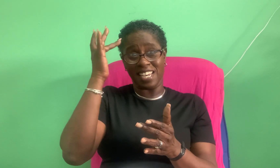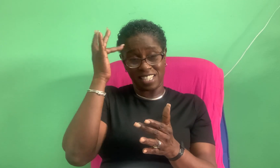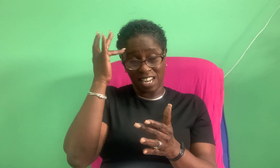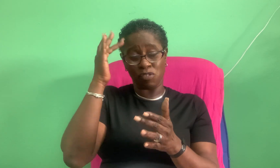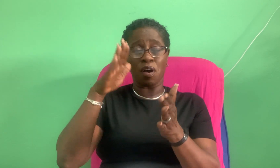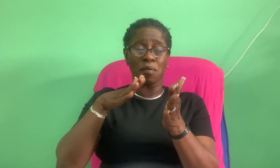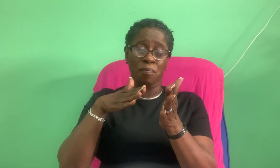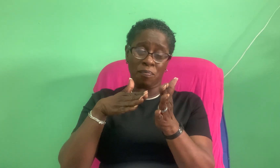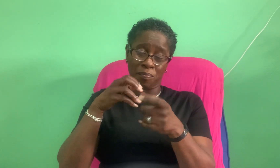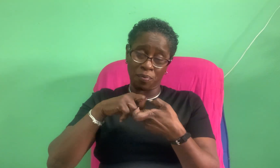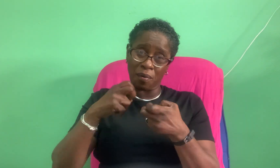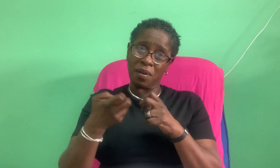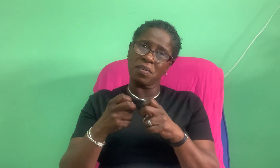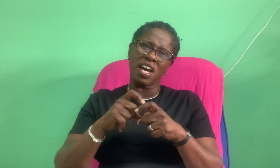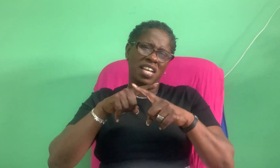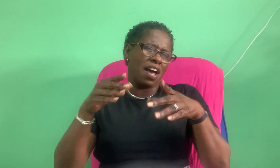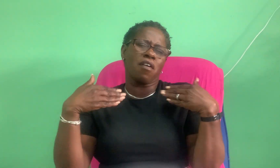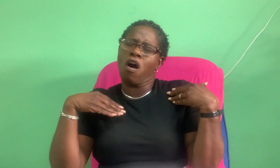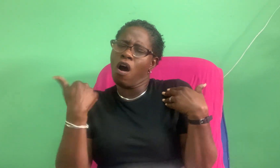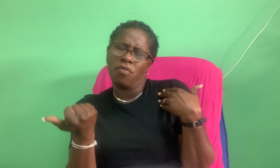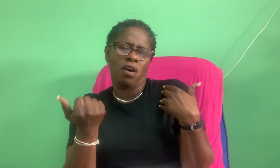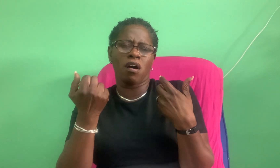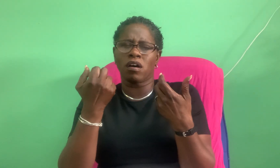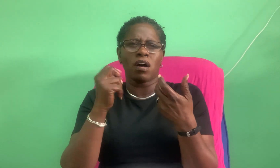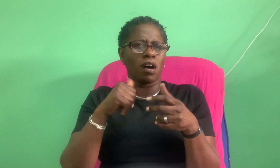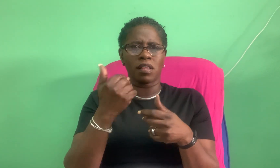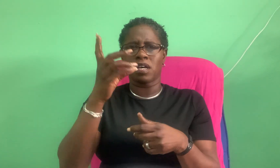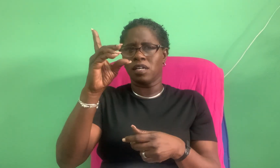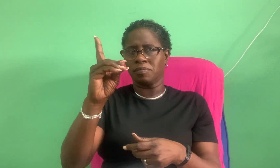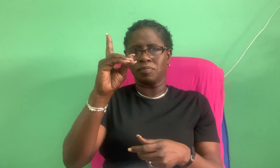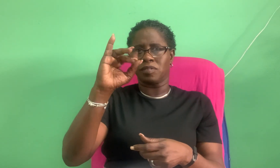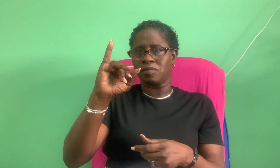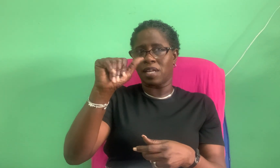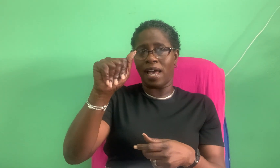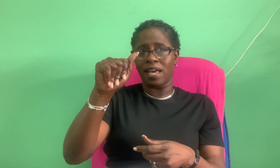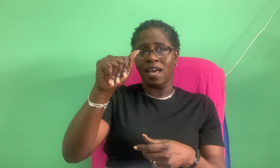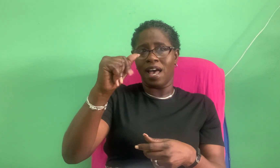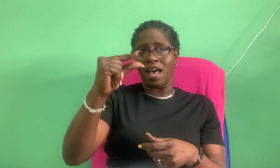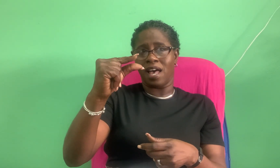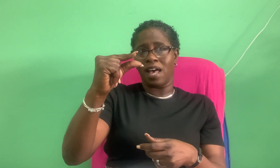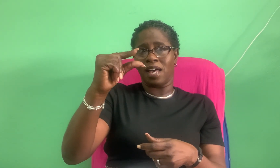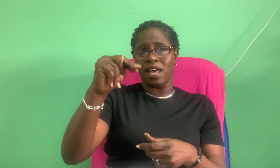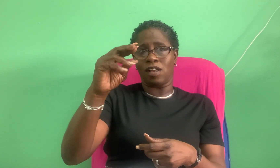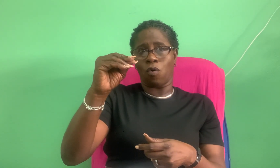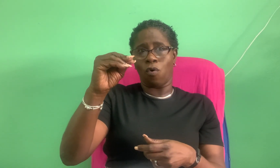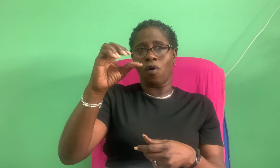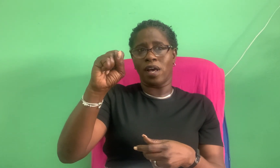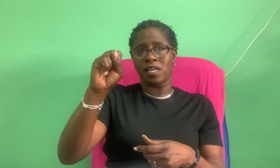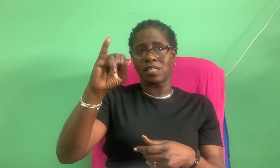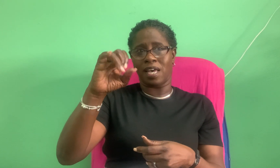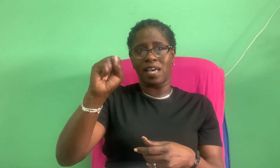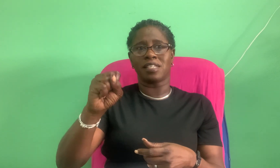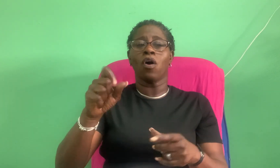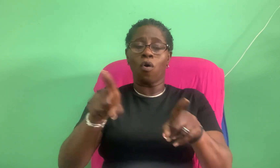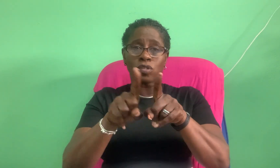seen other diagnoses on top of everything I just mentioned. And so again, just in our small sample size, and again, we're working with women who